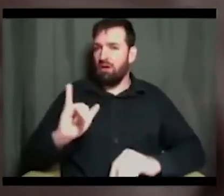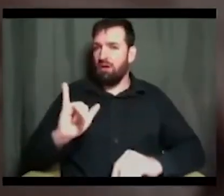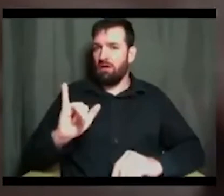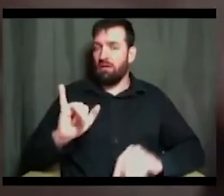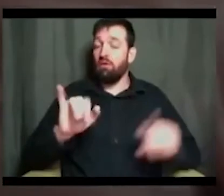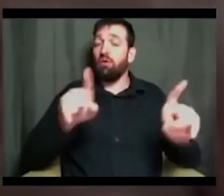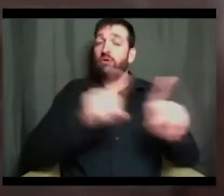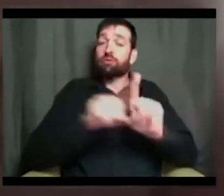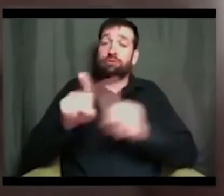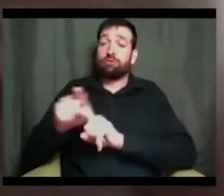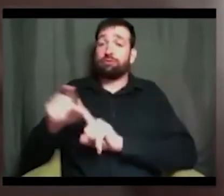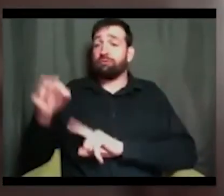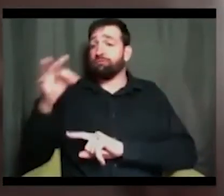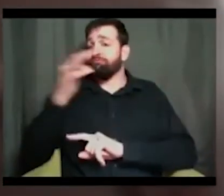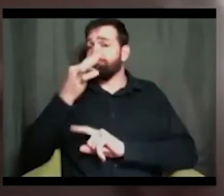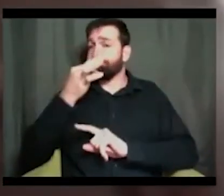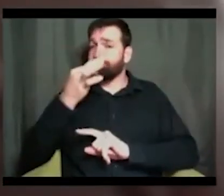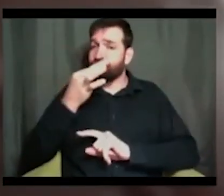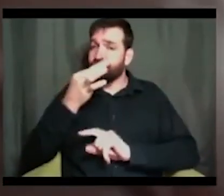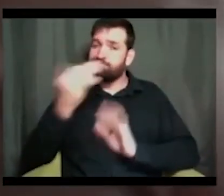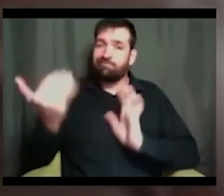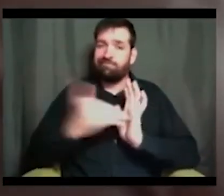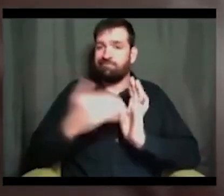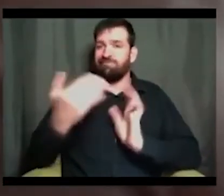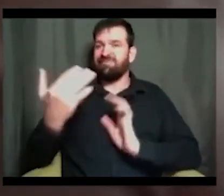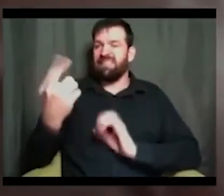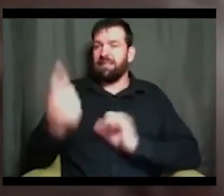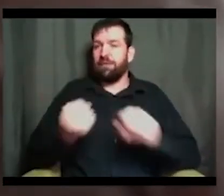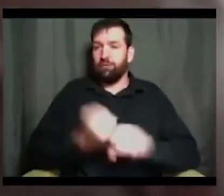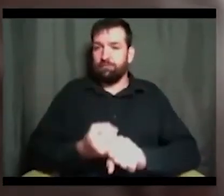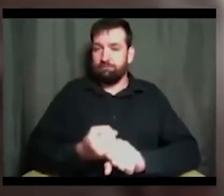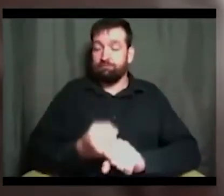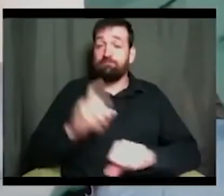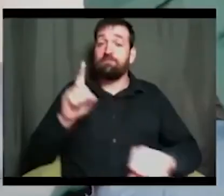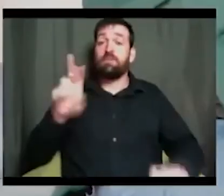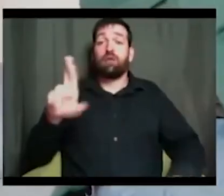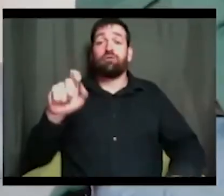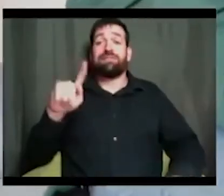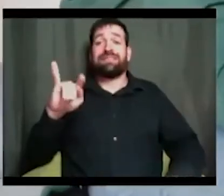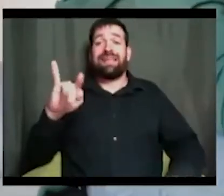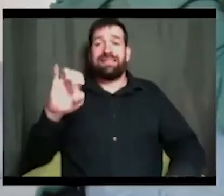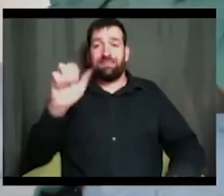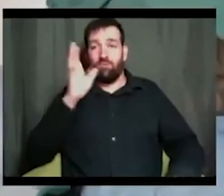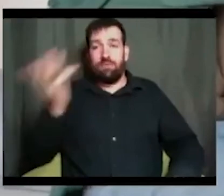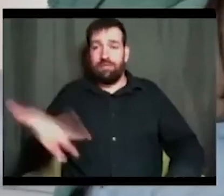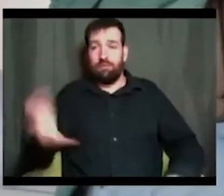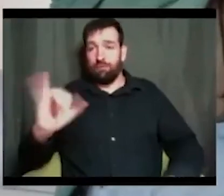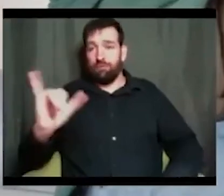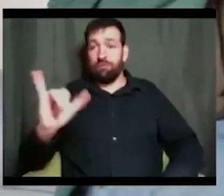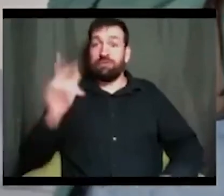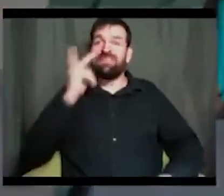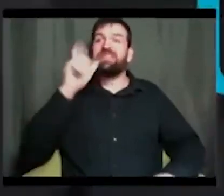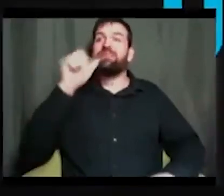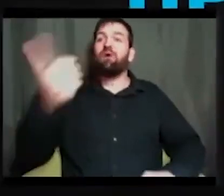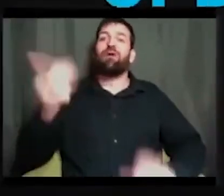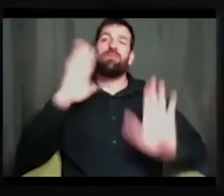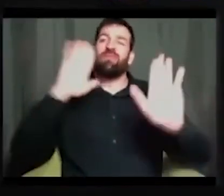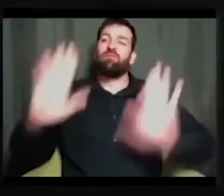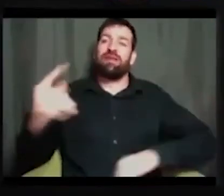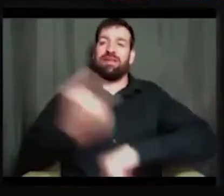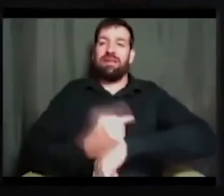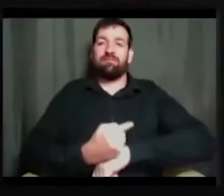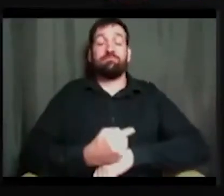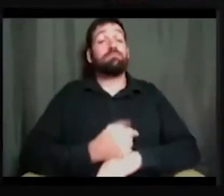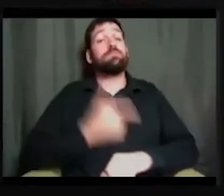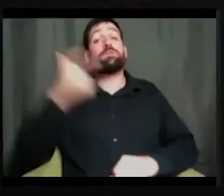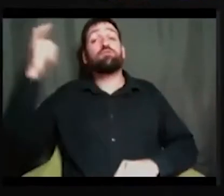head toward another year. And Dr. Stites is going to join us tomorrow as well. So we will see you tomorrow. Have a great day. Subscribe